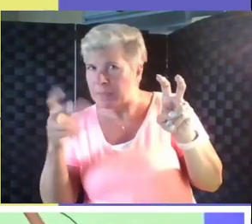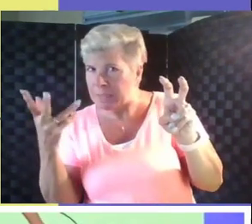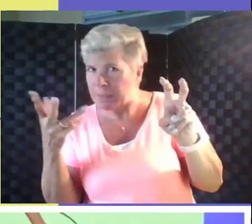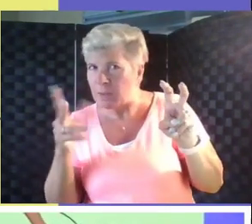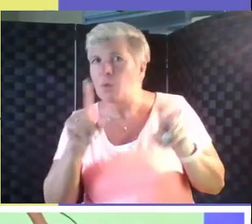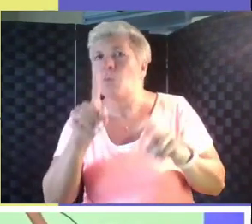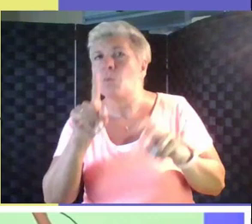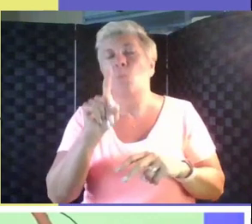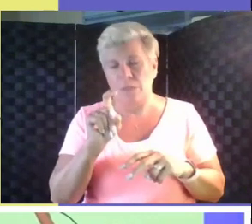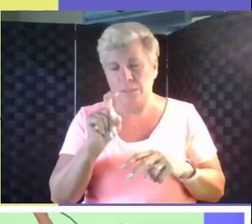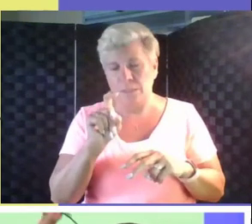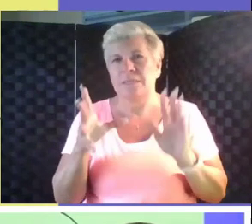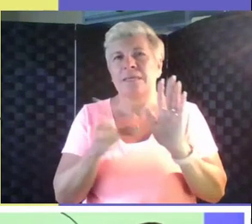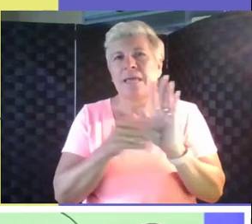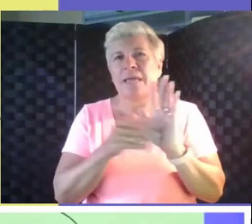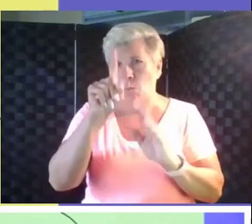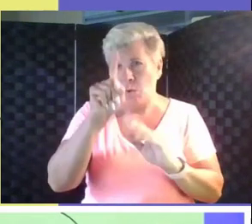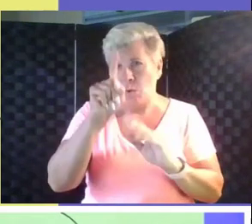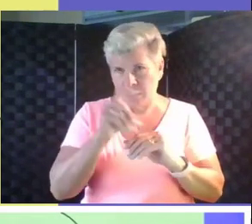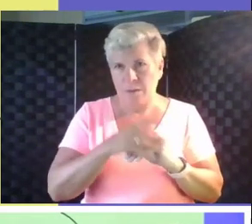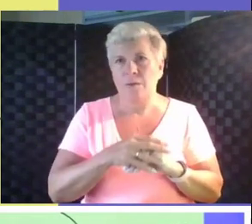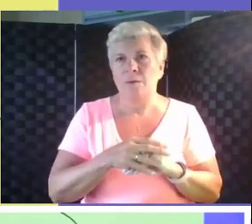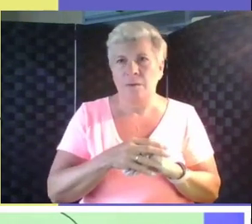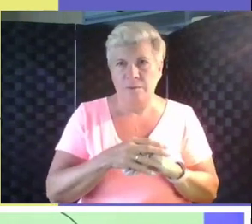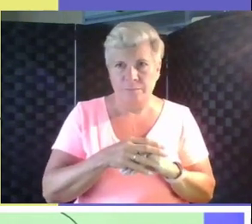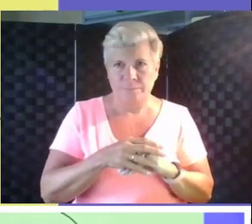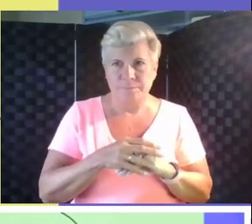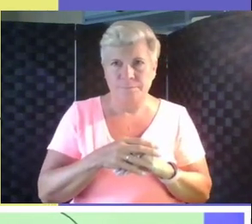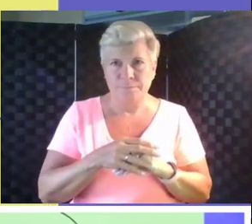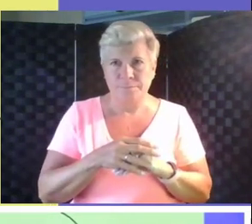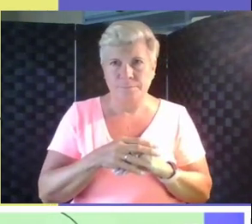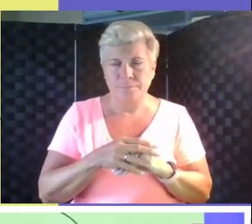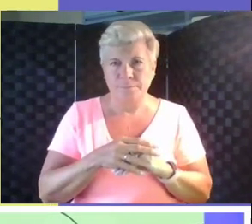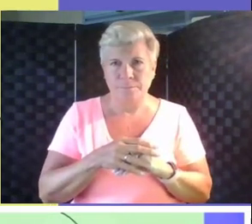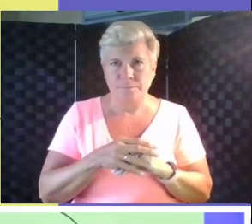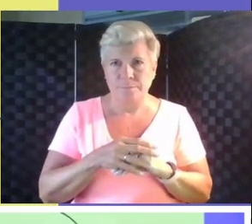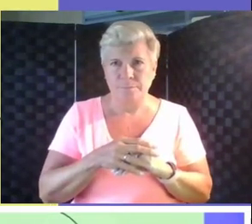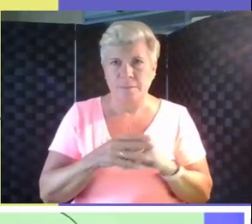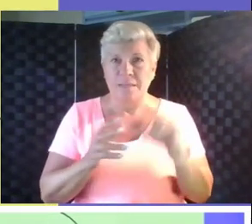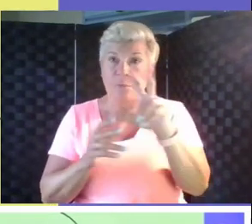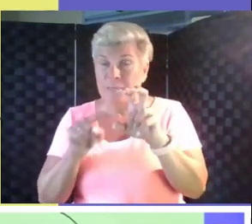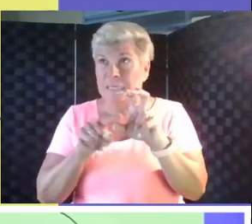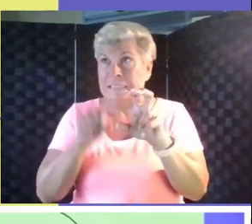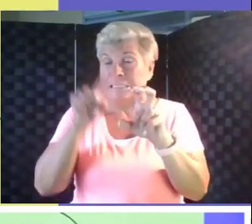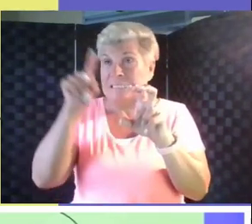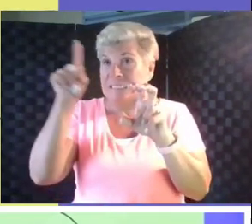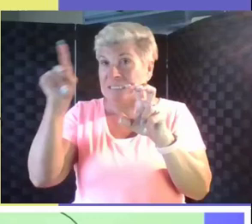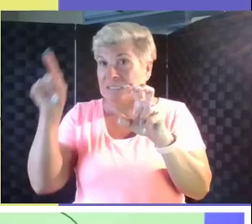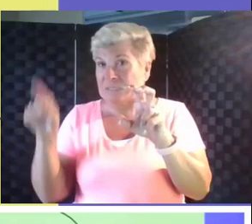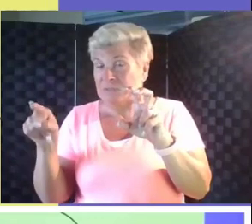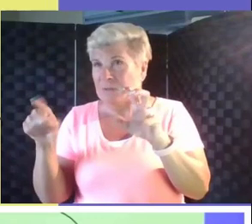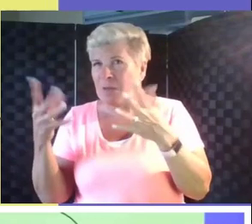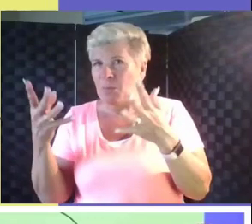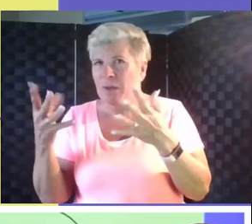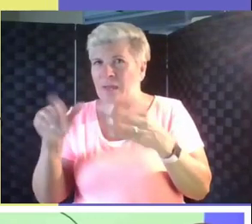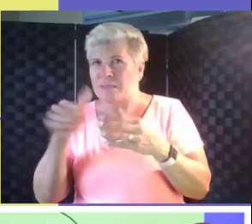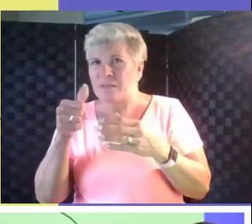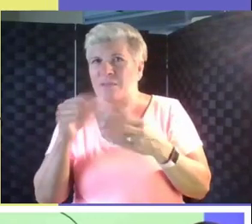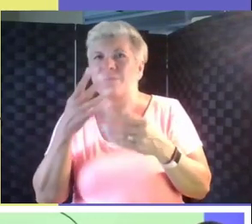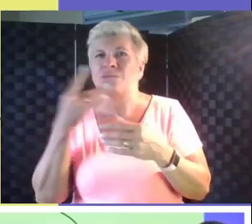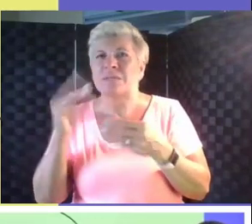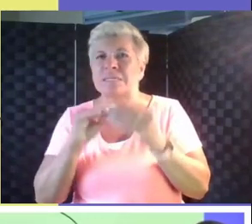300, I've got to hop a distance of 100. Well, now I want to find another friendly number